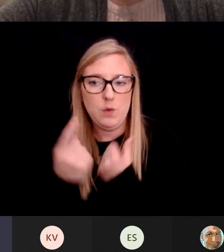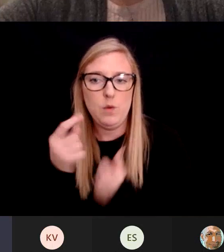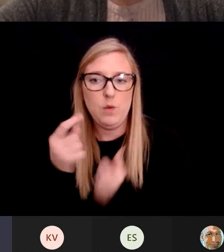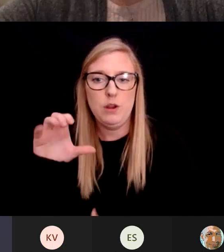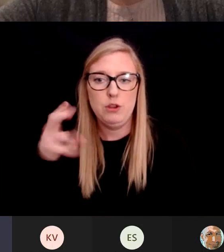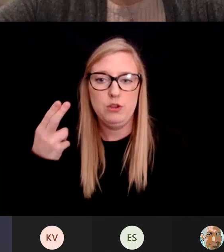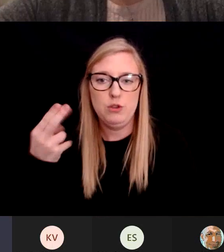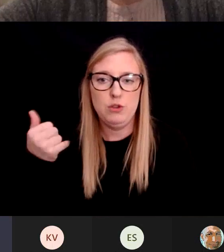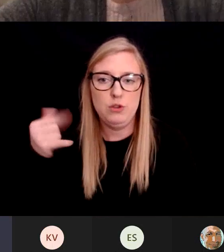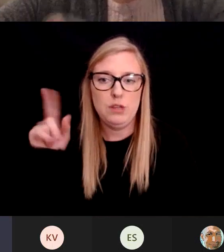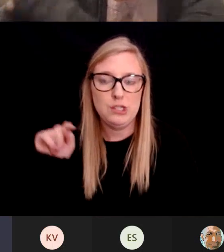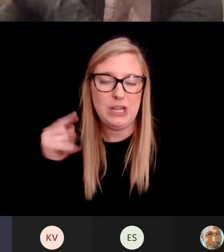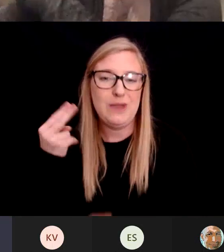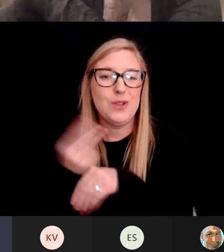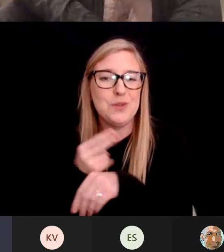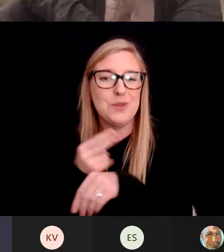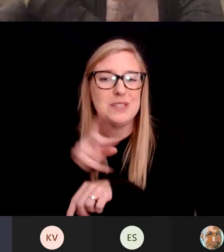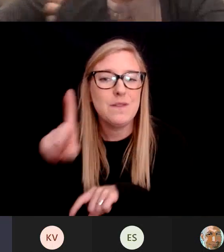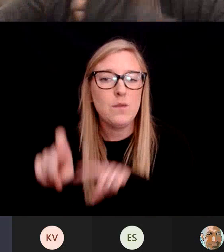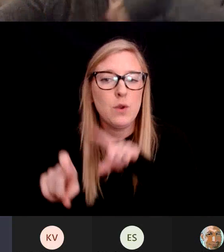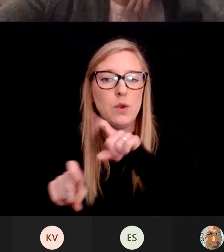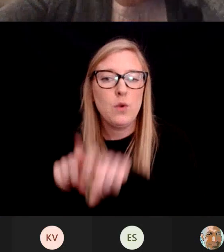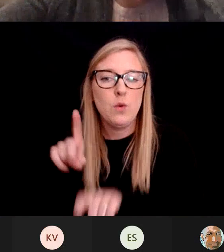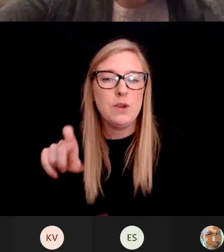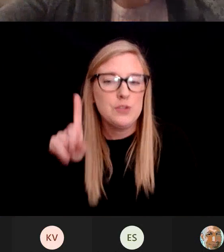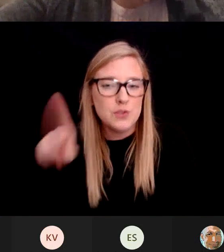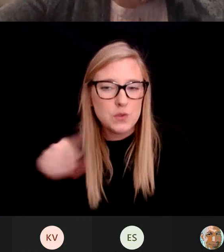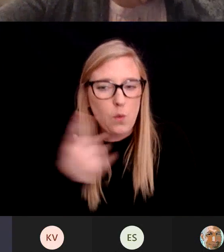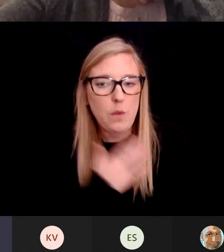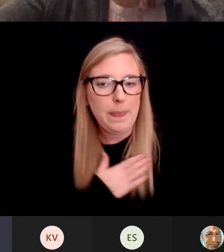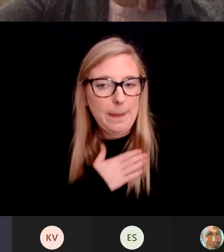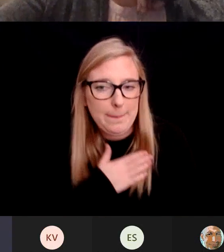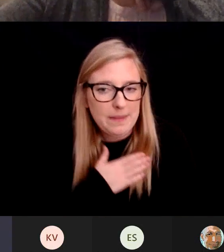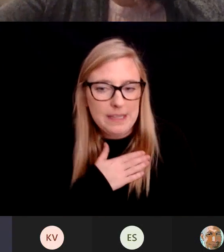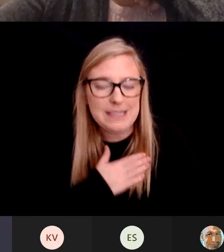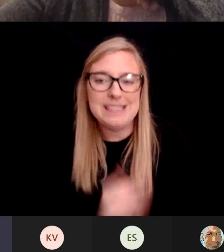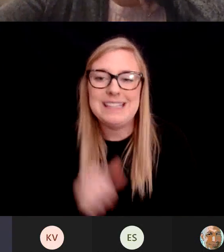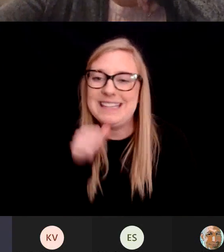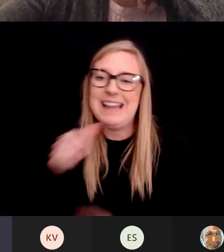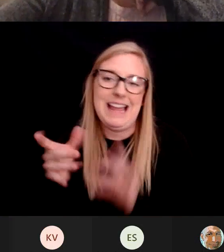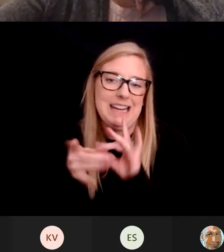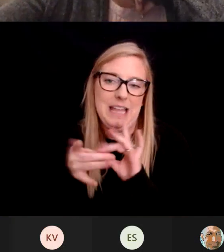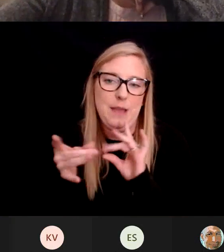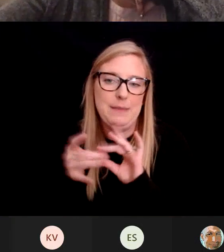to be used for questions only, not comments.